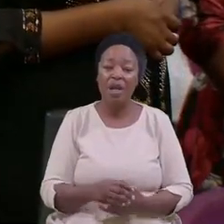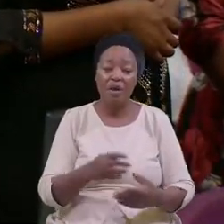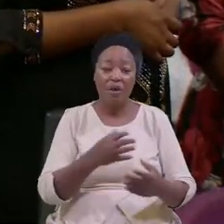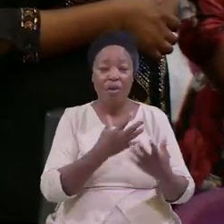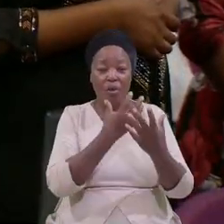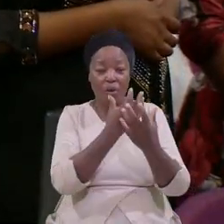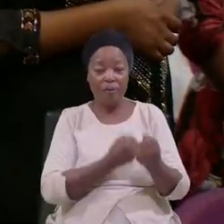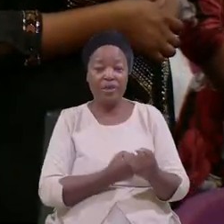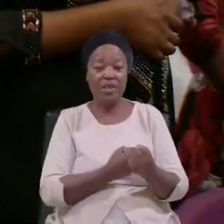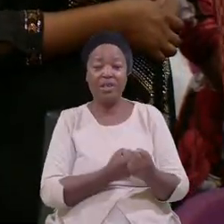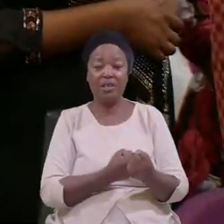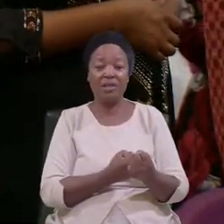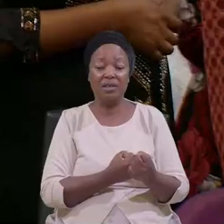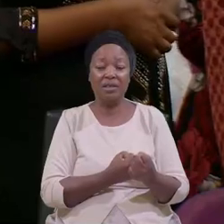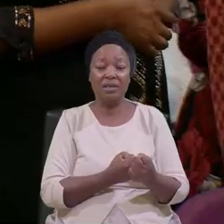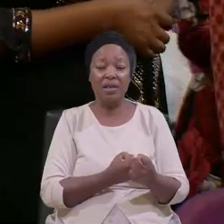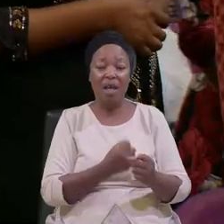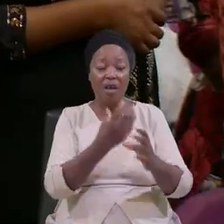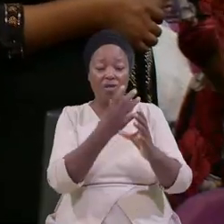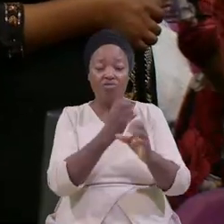Confidence, trust.